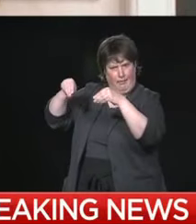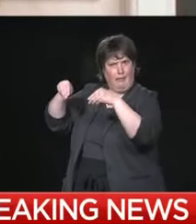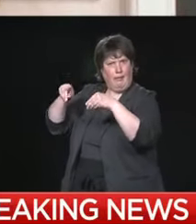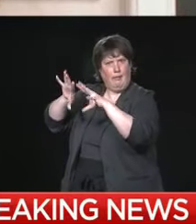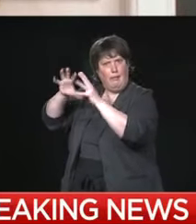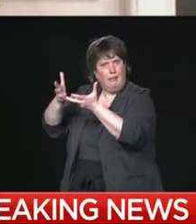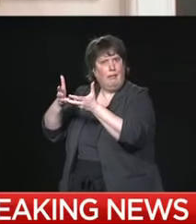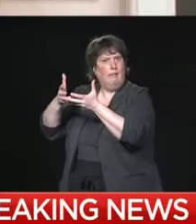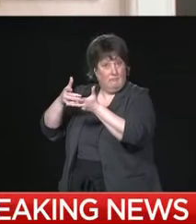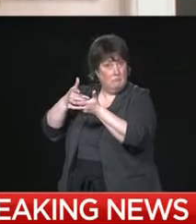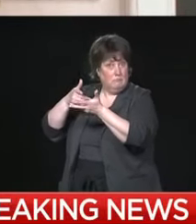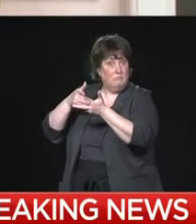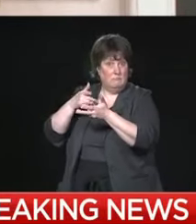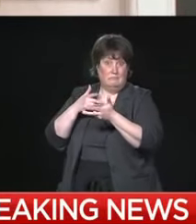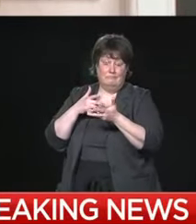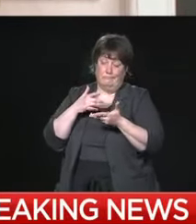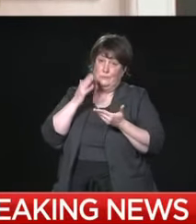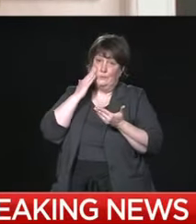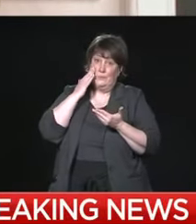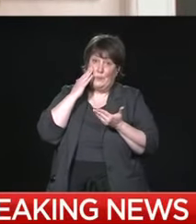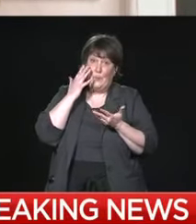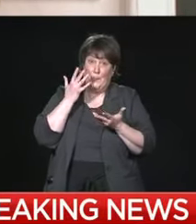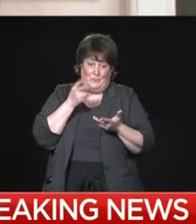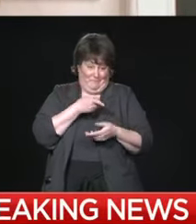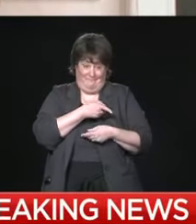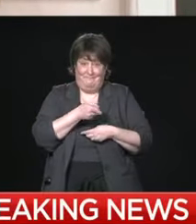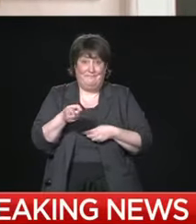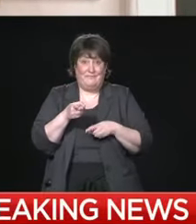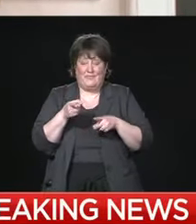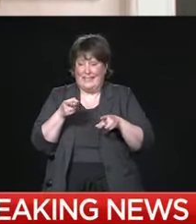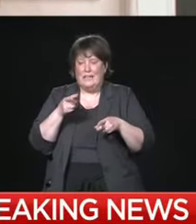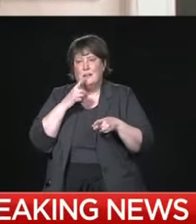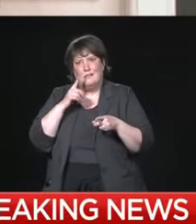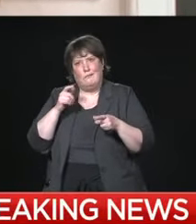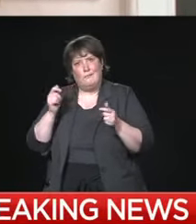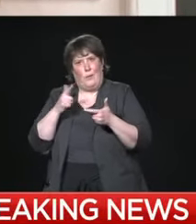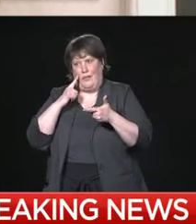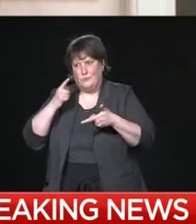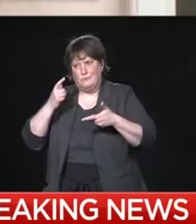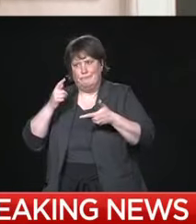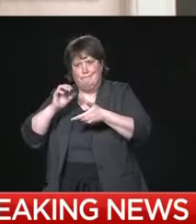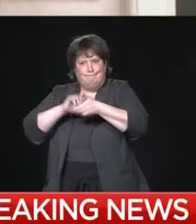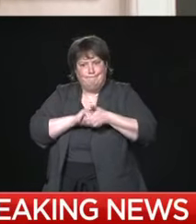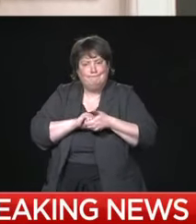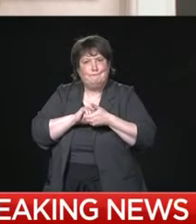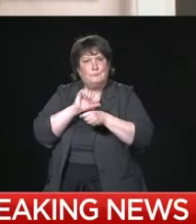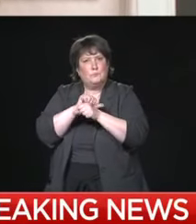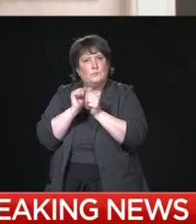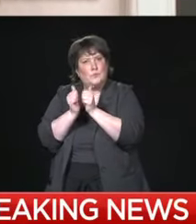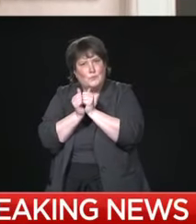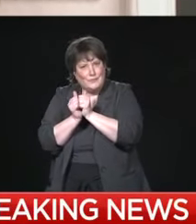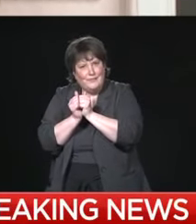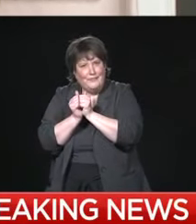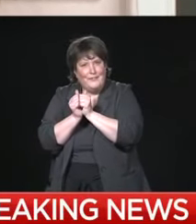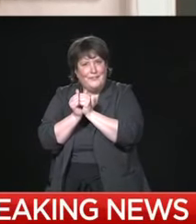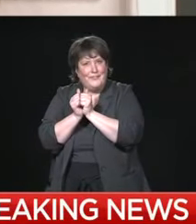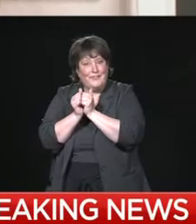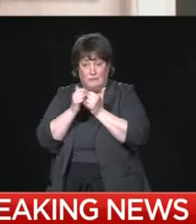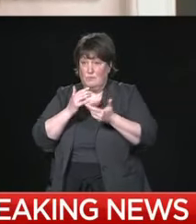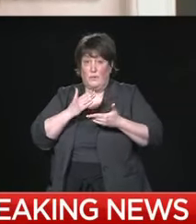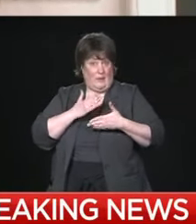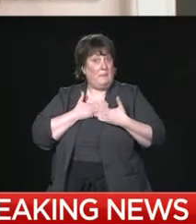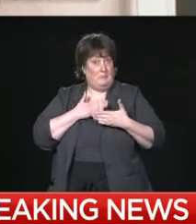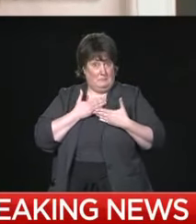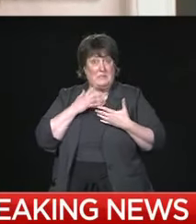We recognize, of course, that this is a time when people have to work together. All countries must work together on this effort. I'm very pleased to